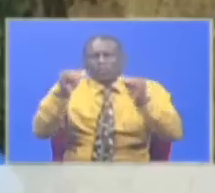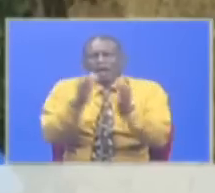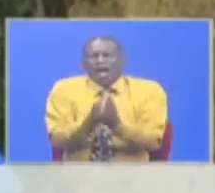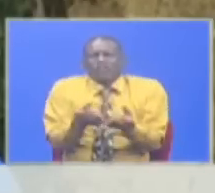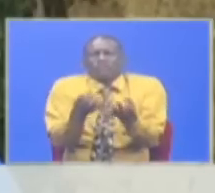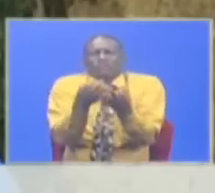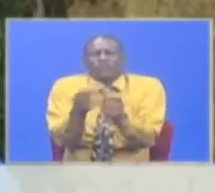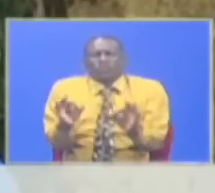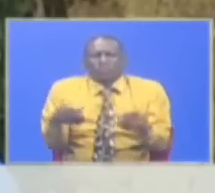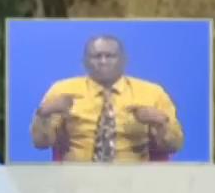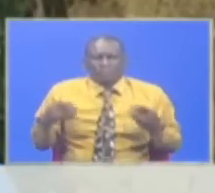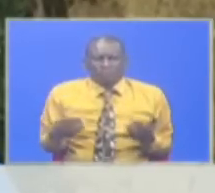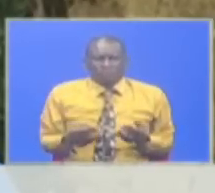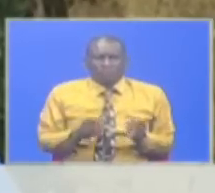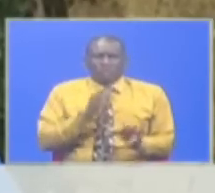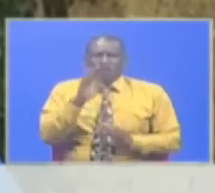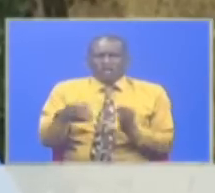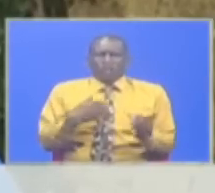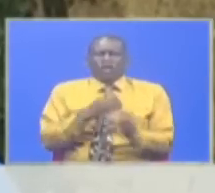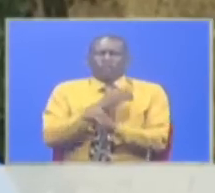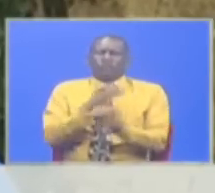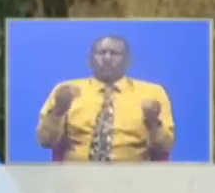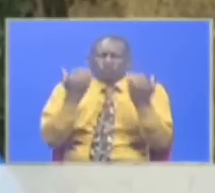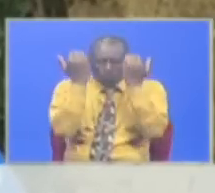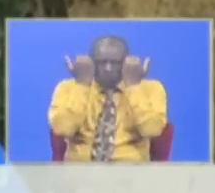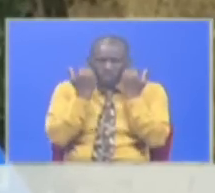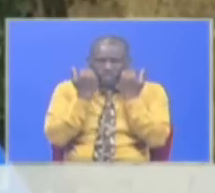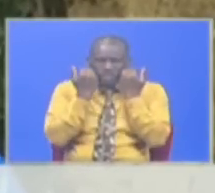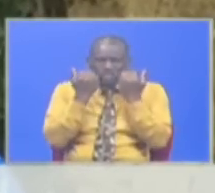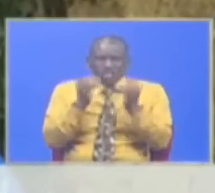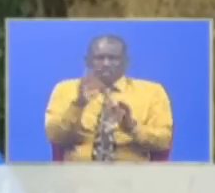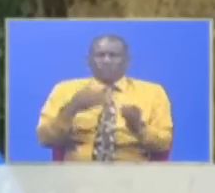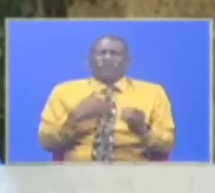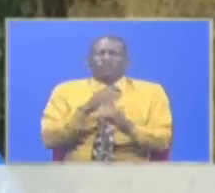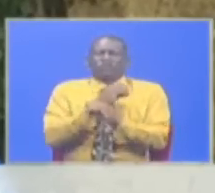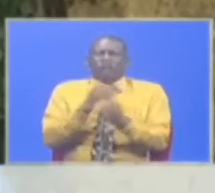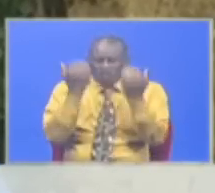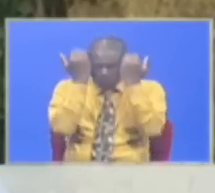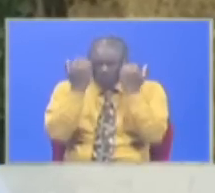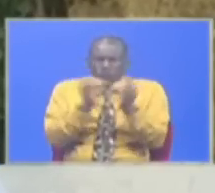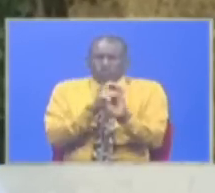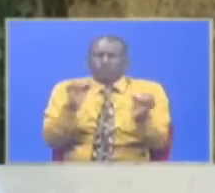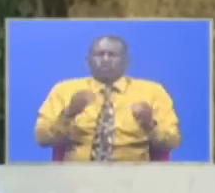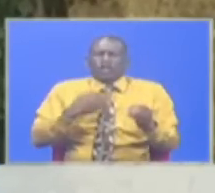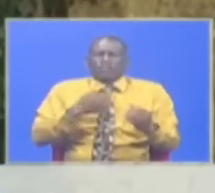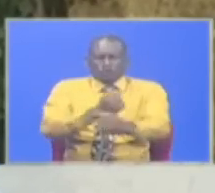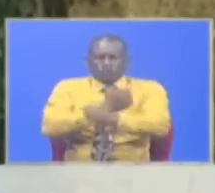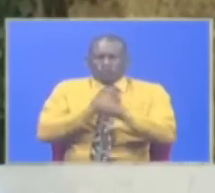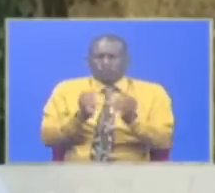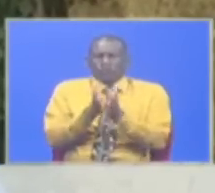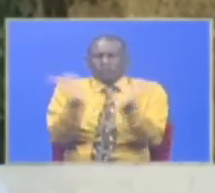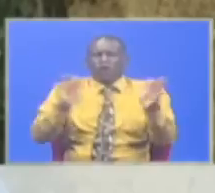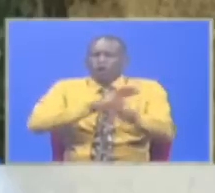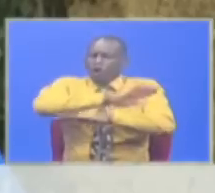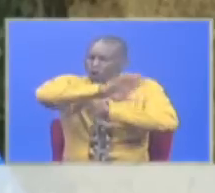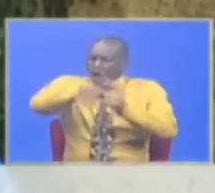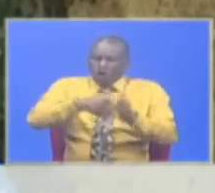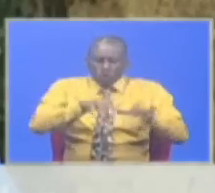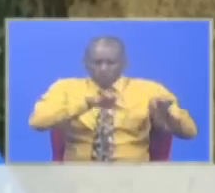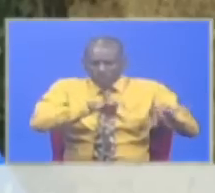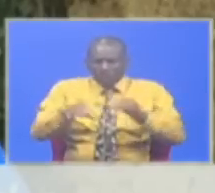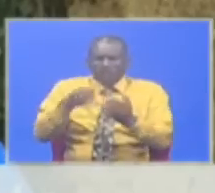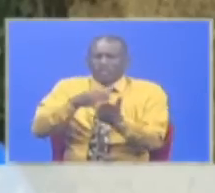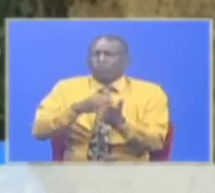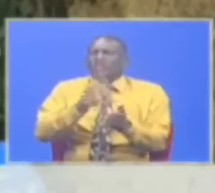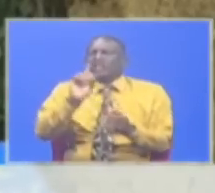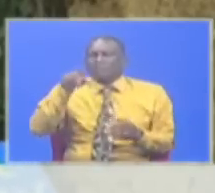you do not have a judiciary that has a good image and that has the confidence of the public, then we all suffer, including prosecutors and the police, because